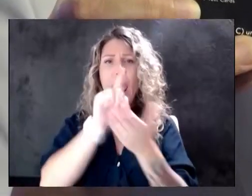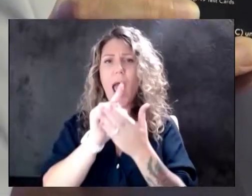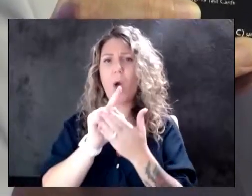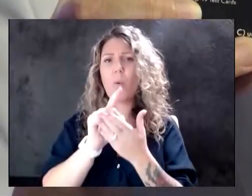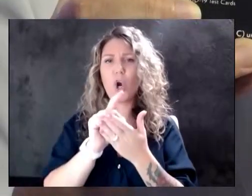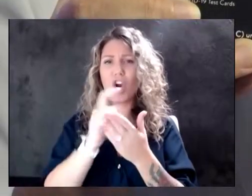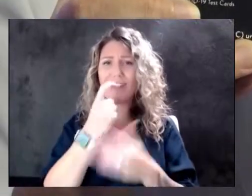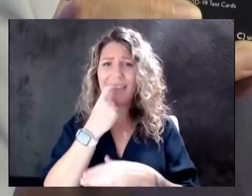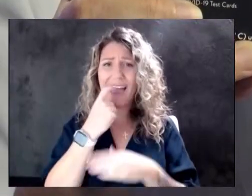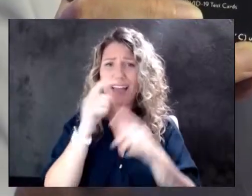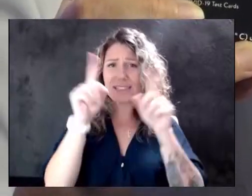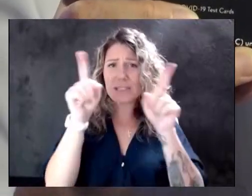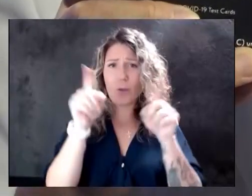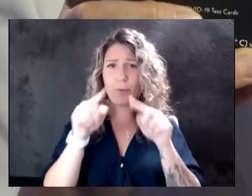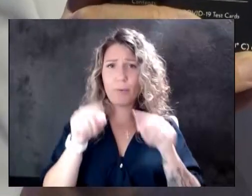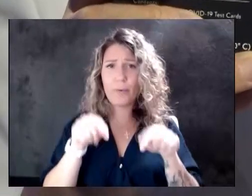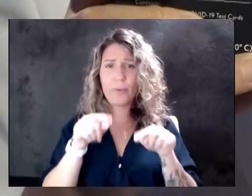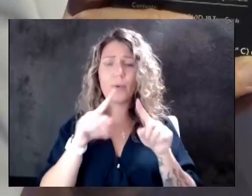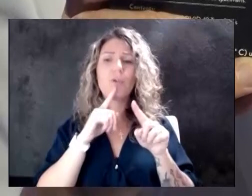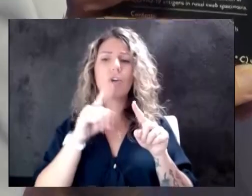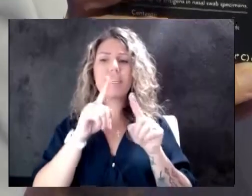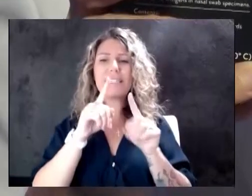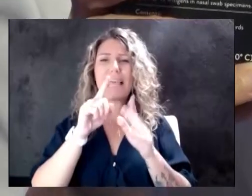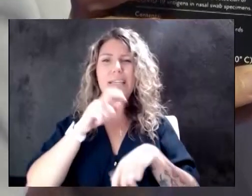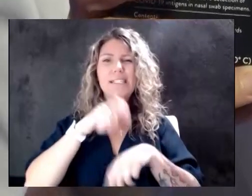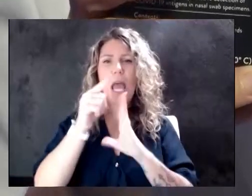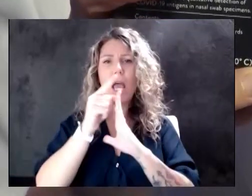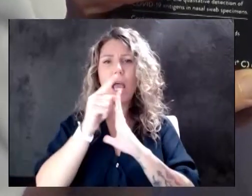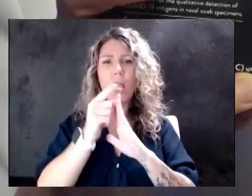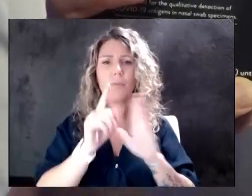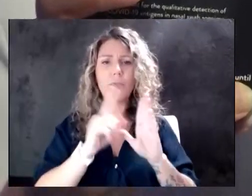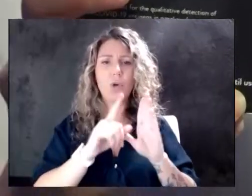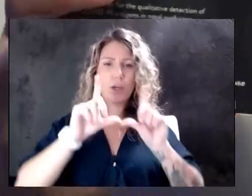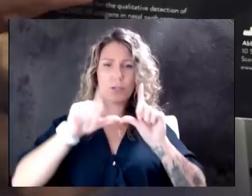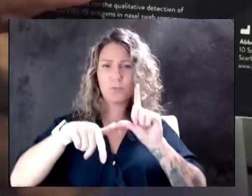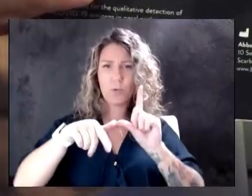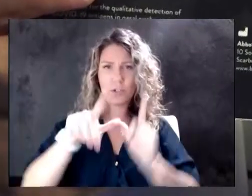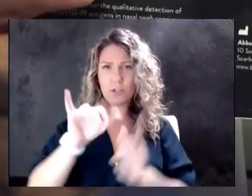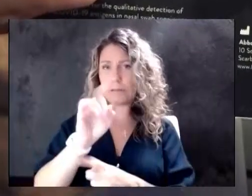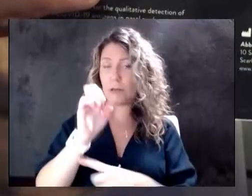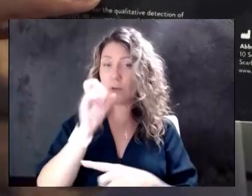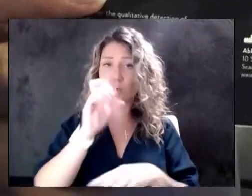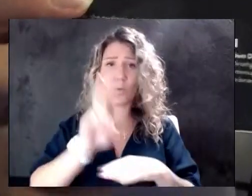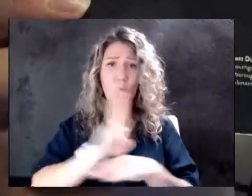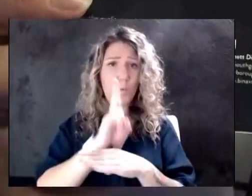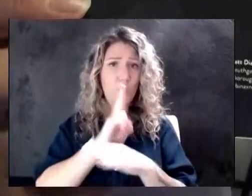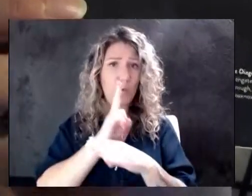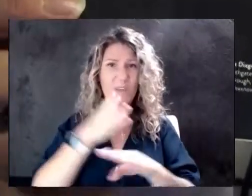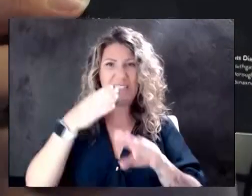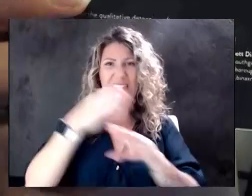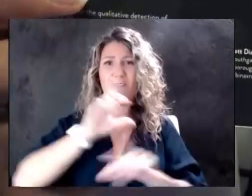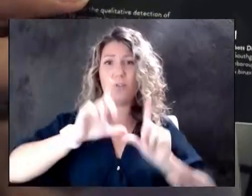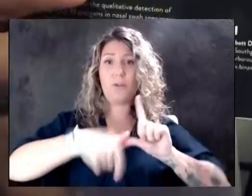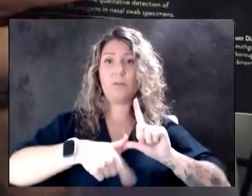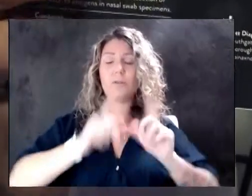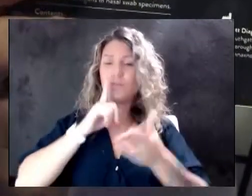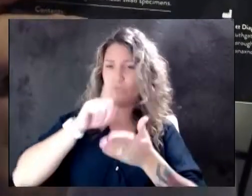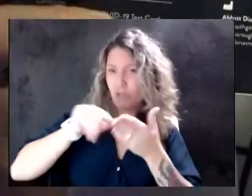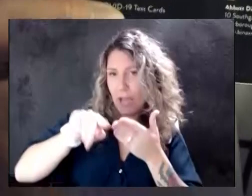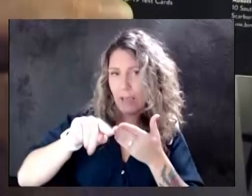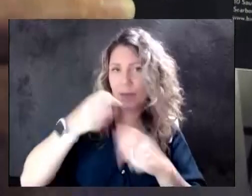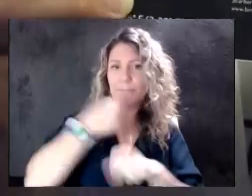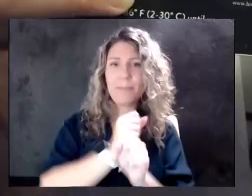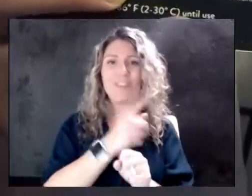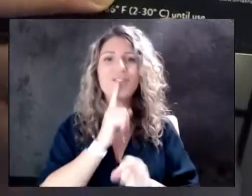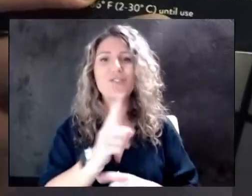Like that little game timer. So there's an expiration date on there. Don't use them past their expiration date. Okay, so check it before you grab it, even off the shelf. Check it. If it's been in your